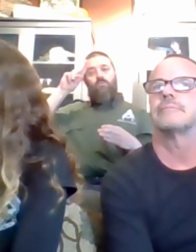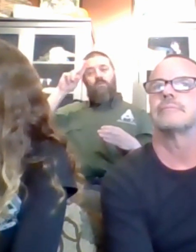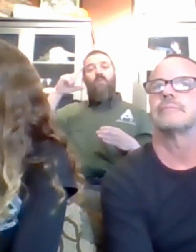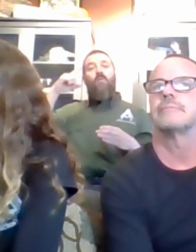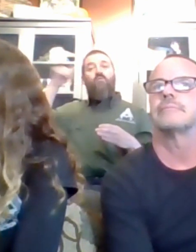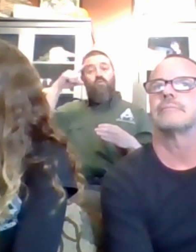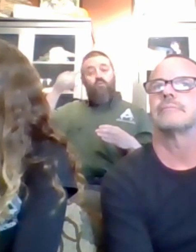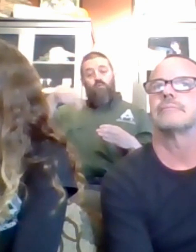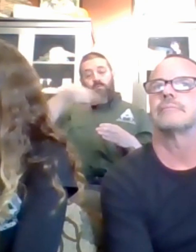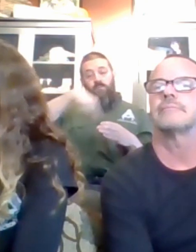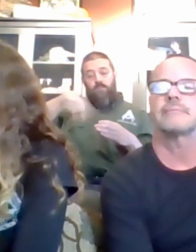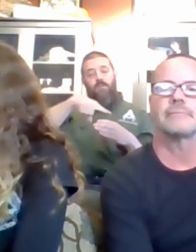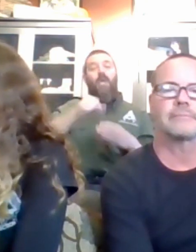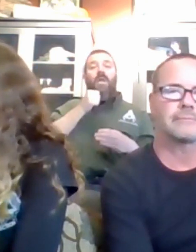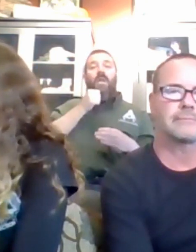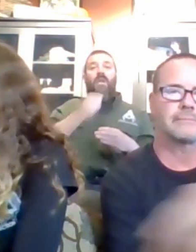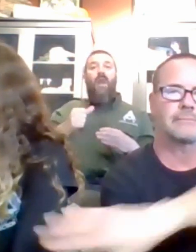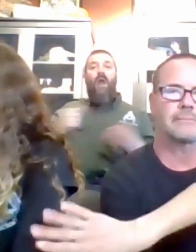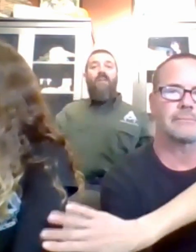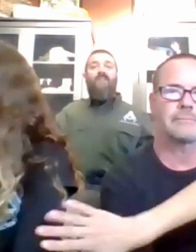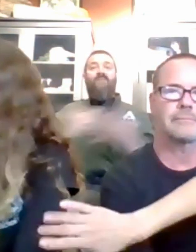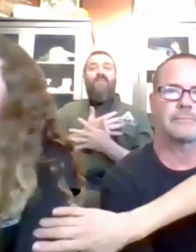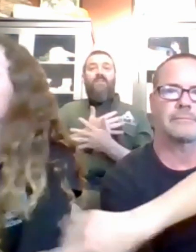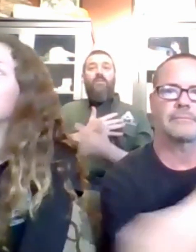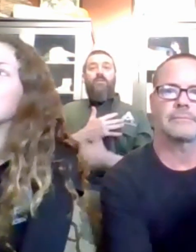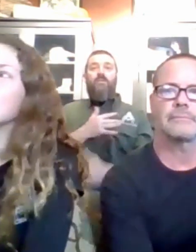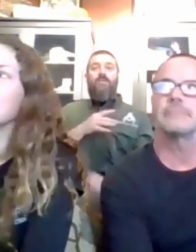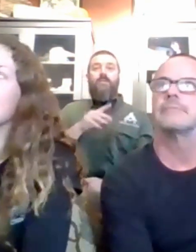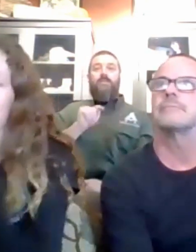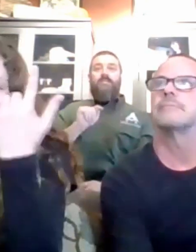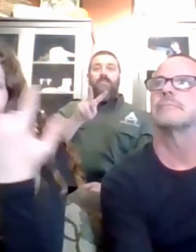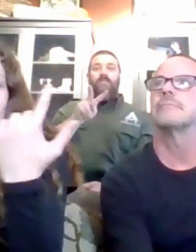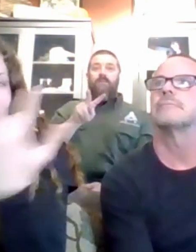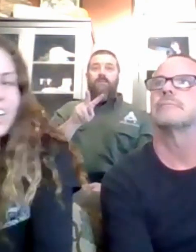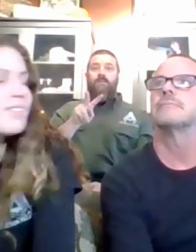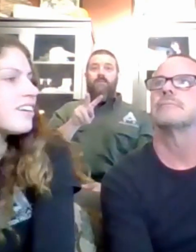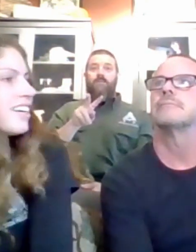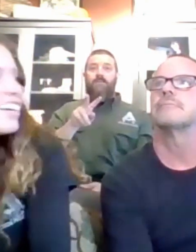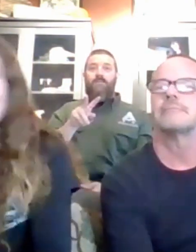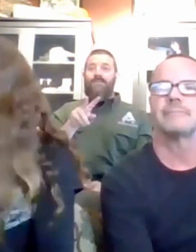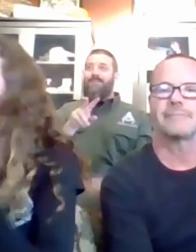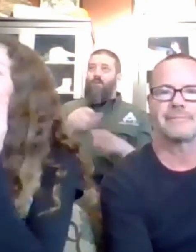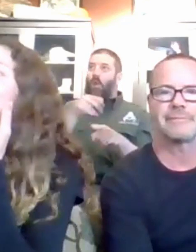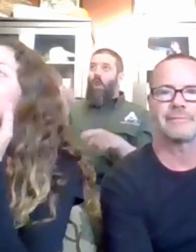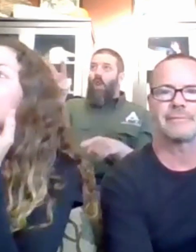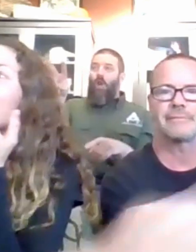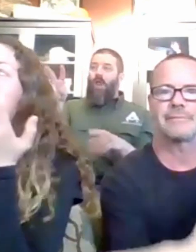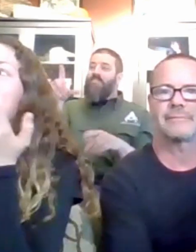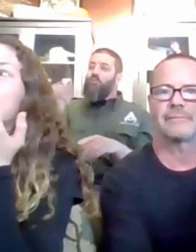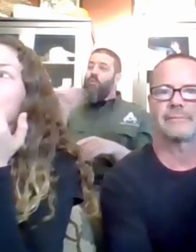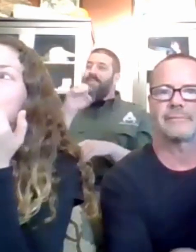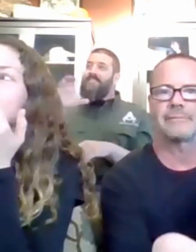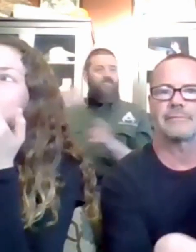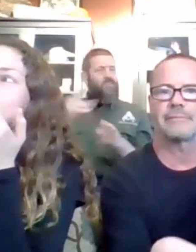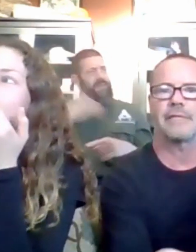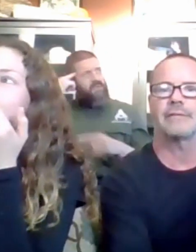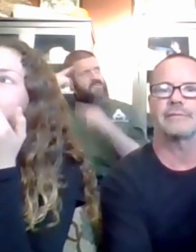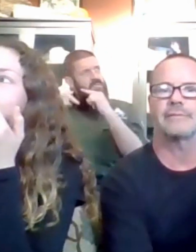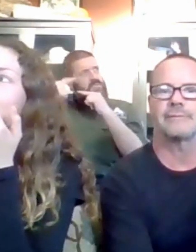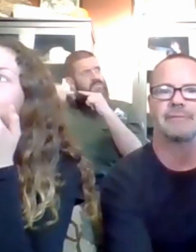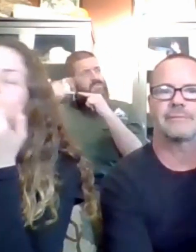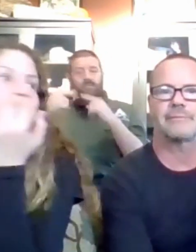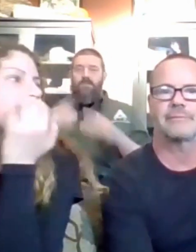or distrust wolves, I think is what they're trying to say. No, don't look at that TV. I'm trying to. 20 my brain's trying to.